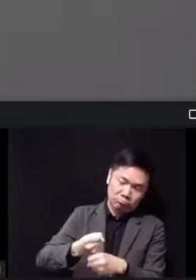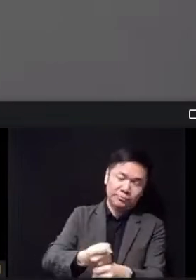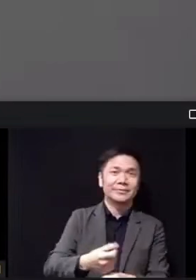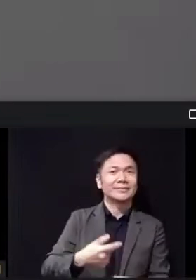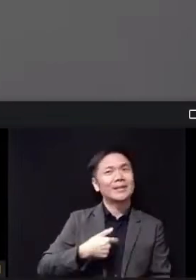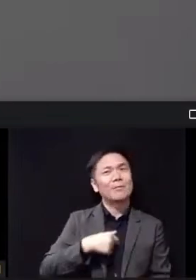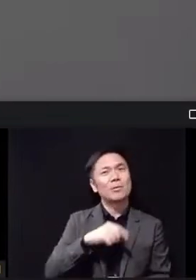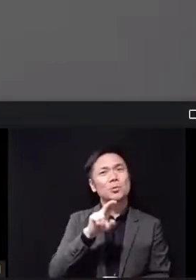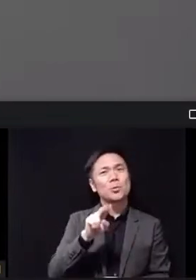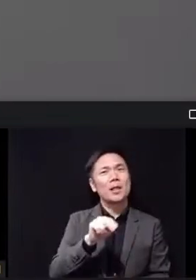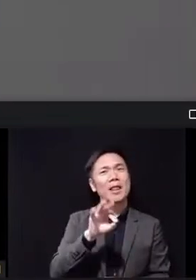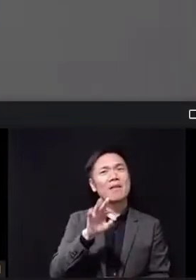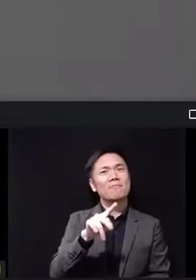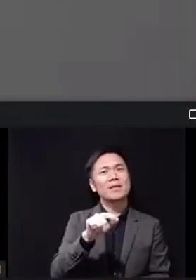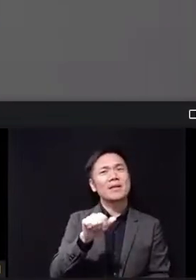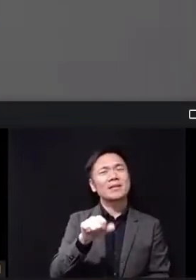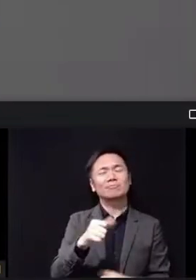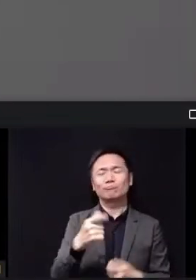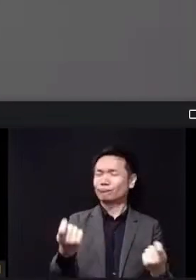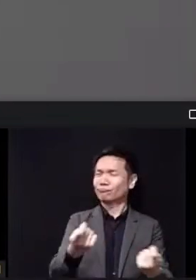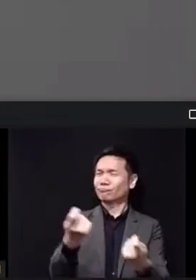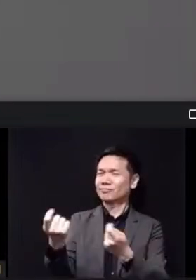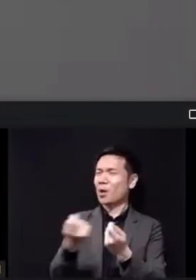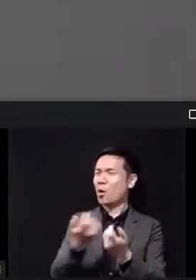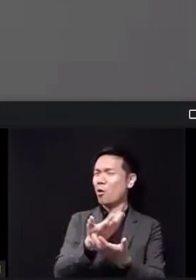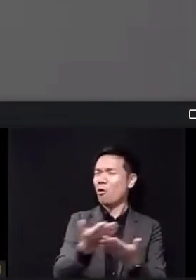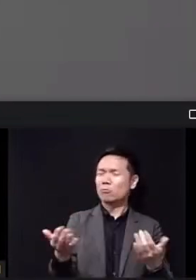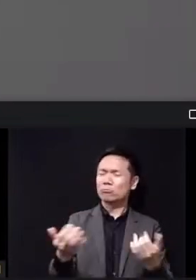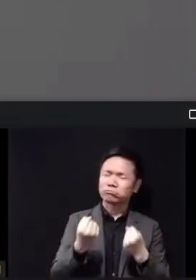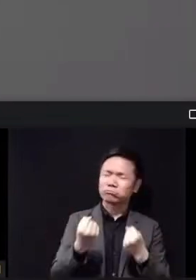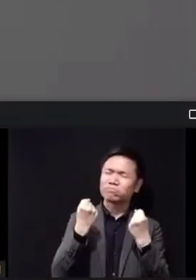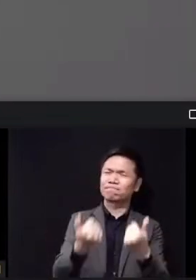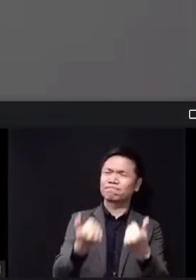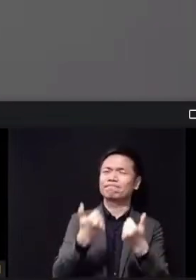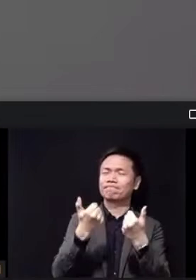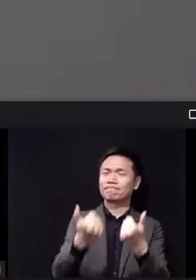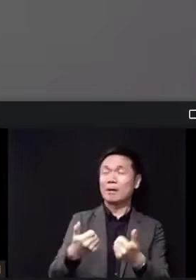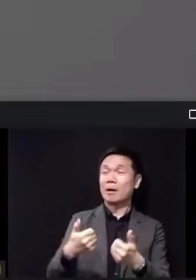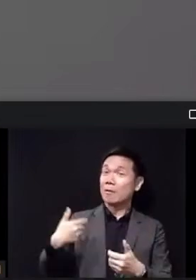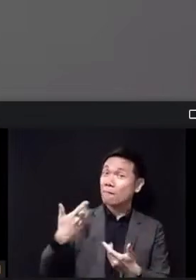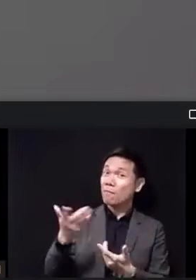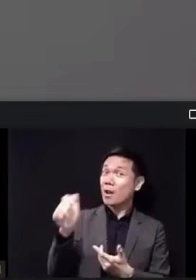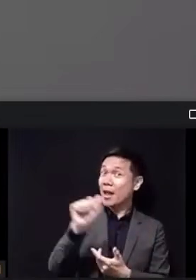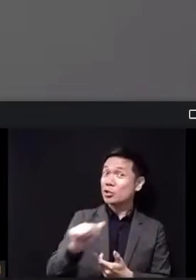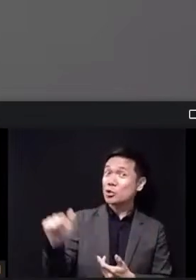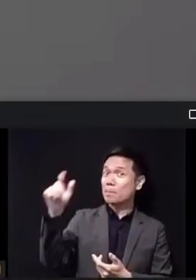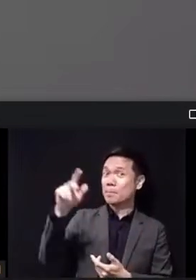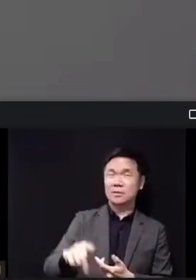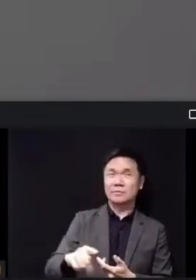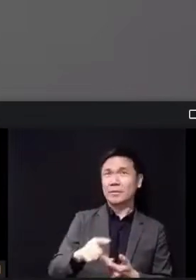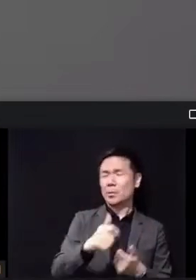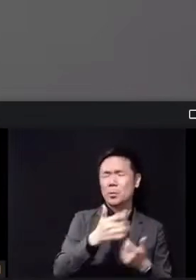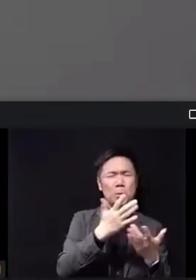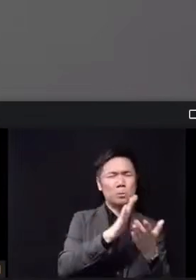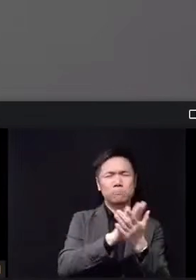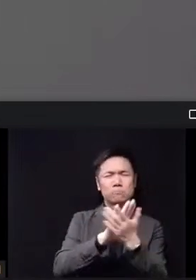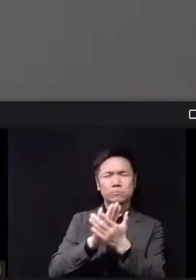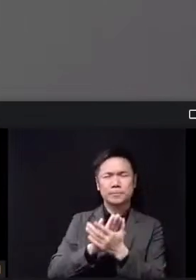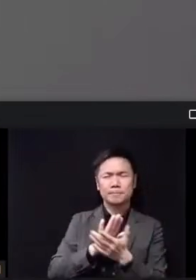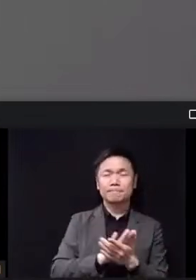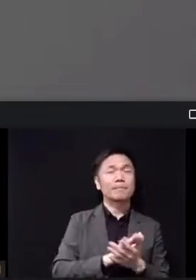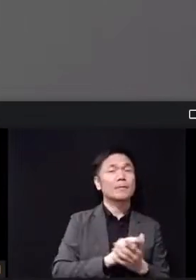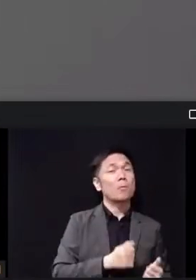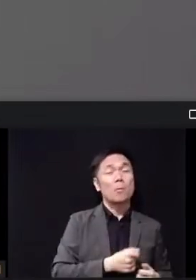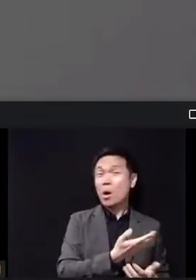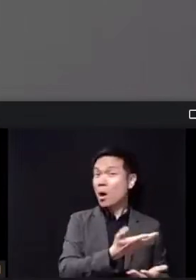UNFPA celebrate with you the remarkable achievement we have seen across Asia and the Pacific, and commend you on